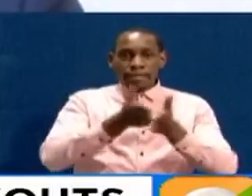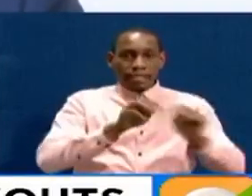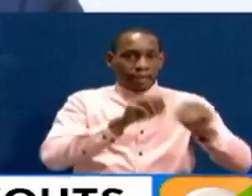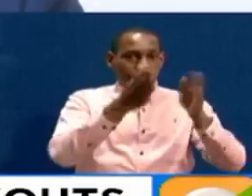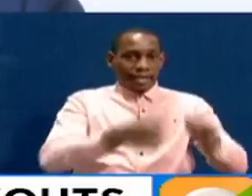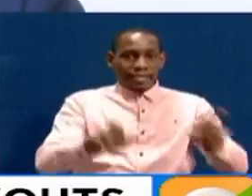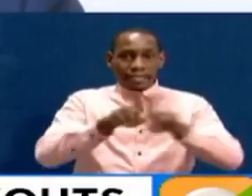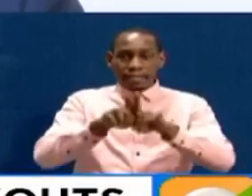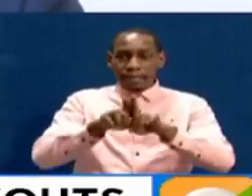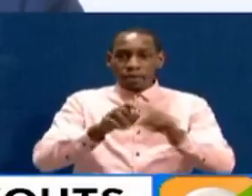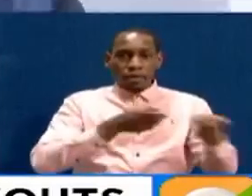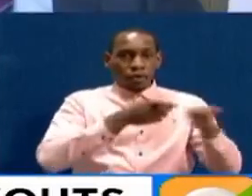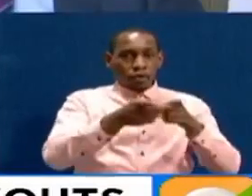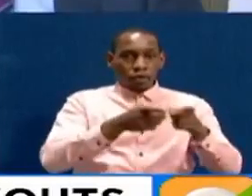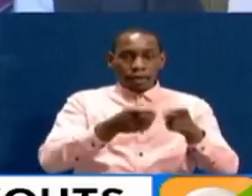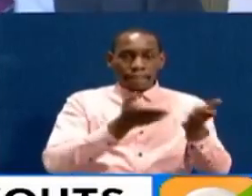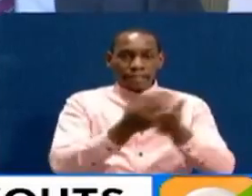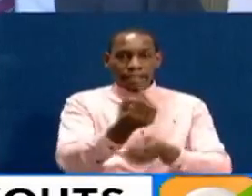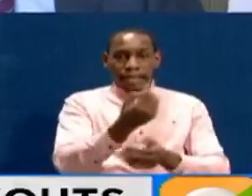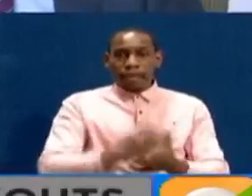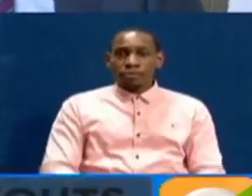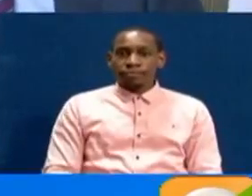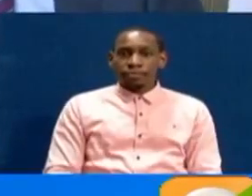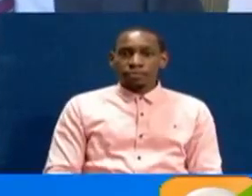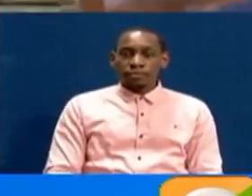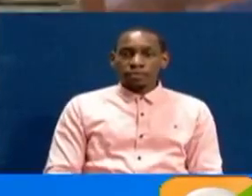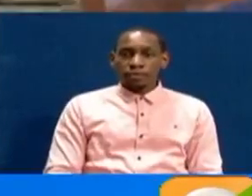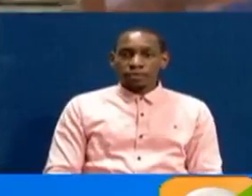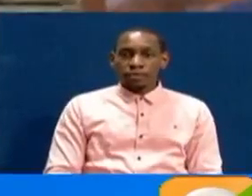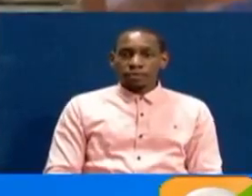as well, to run the business with autonomy. Dennis Otieno, Citizen TV.